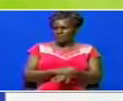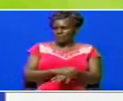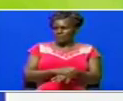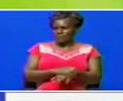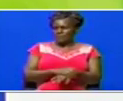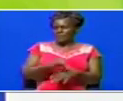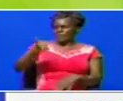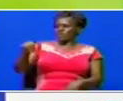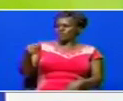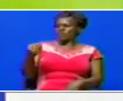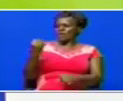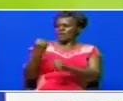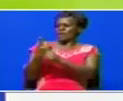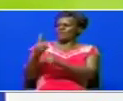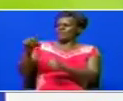Shakalaka Jirongo,